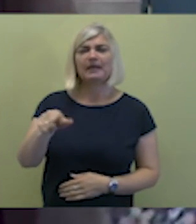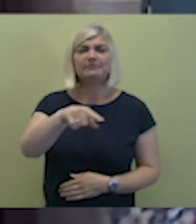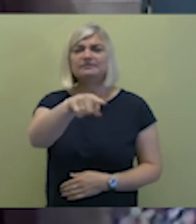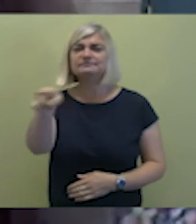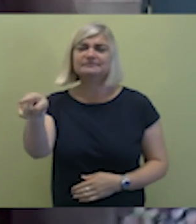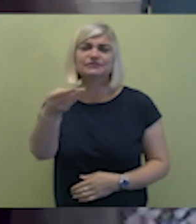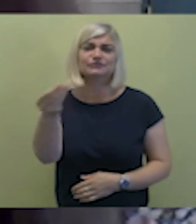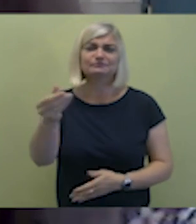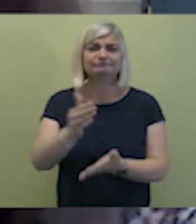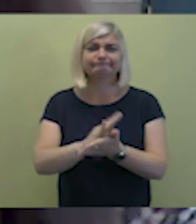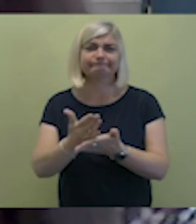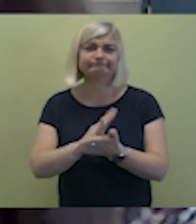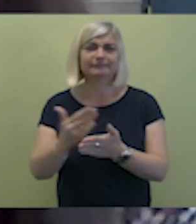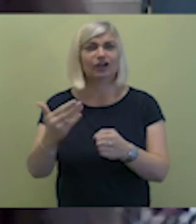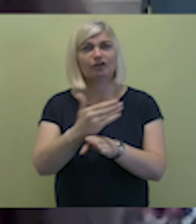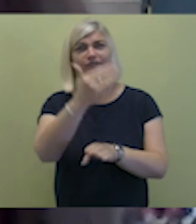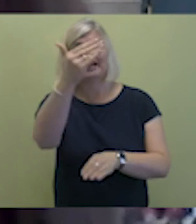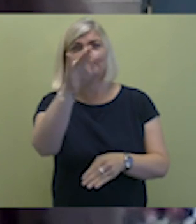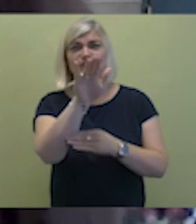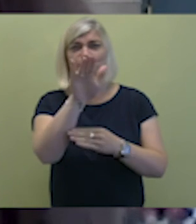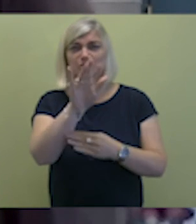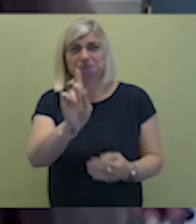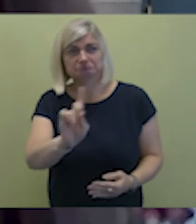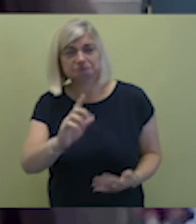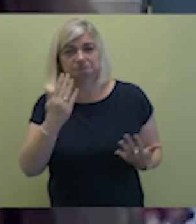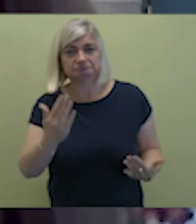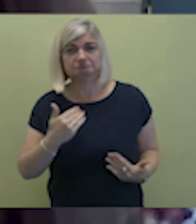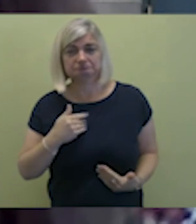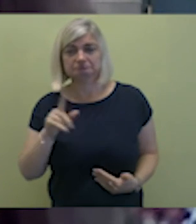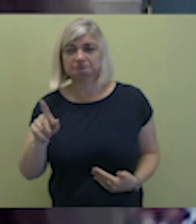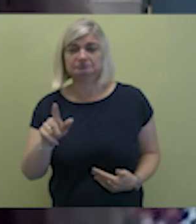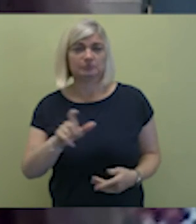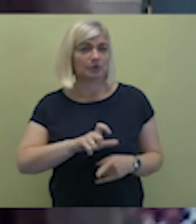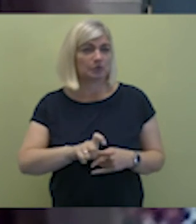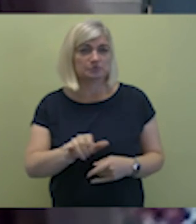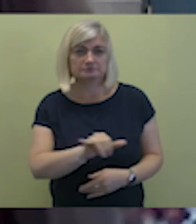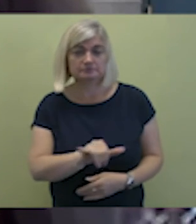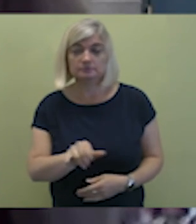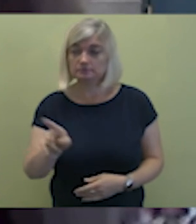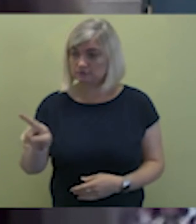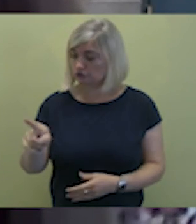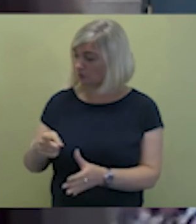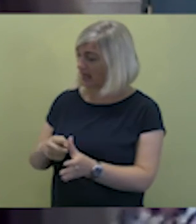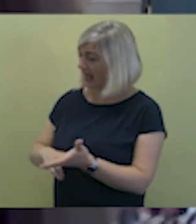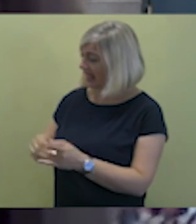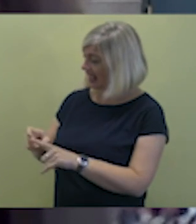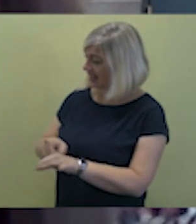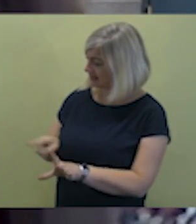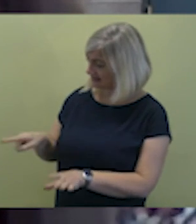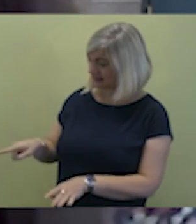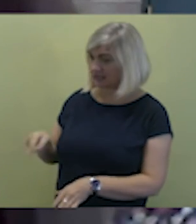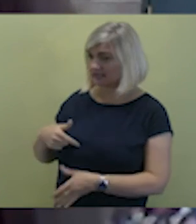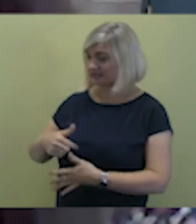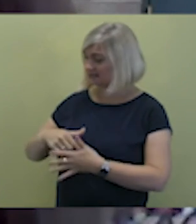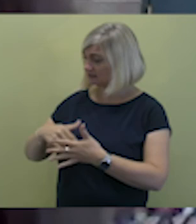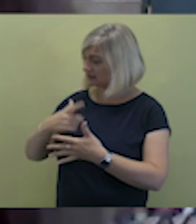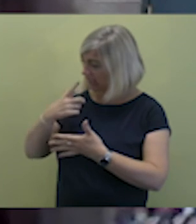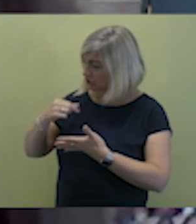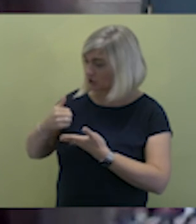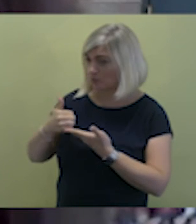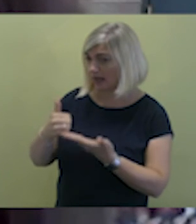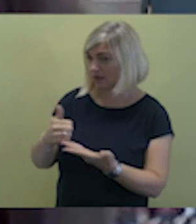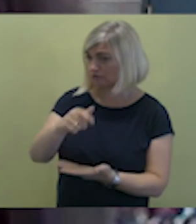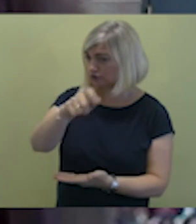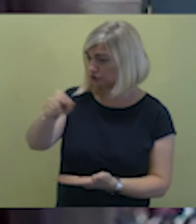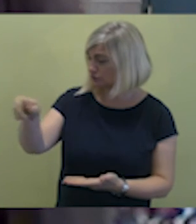some that are not too sure what career they want to go into and what courses to look at. So, Andy, is there anything that we can offer